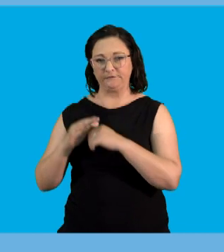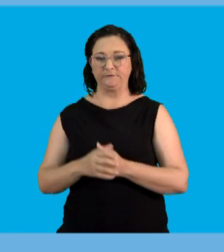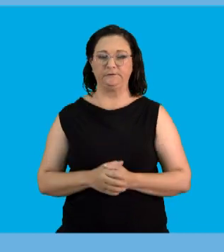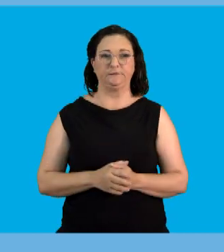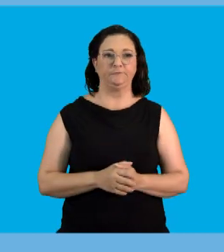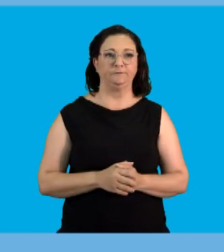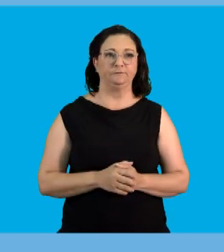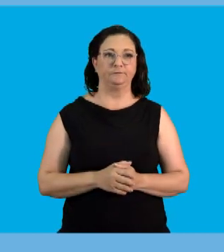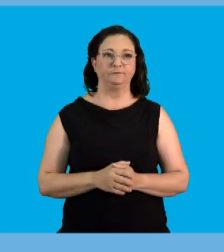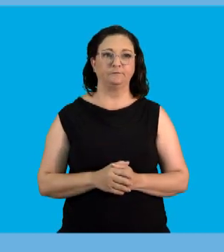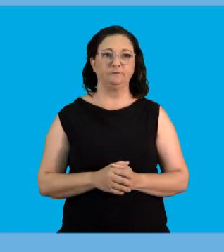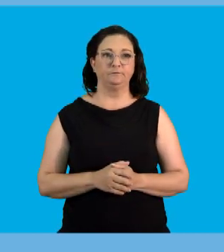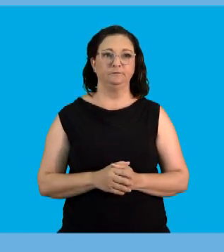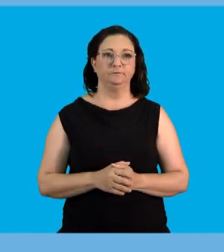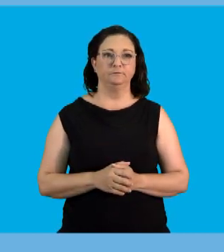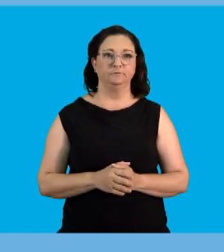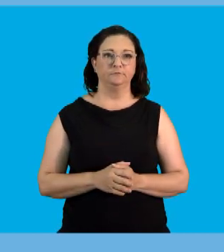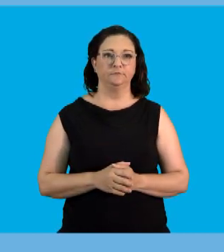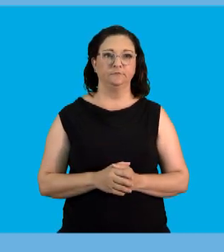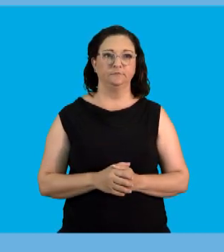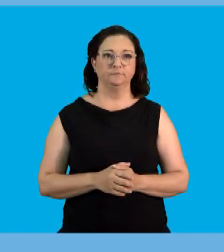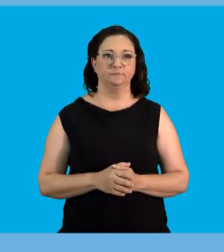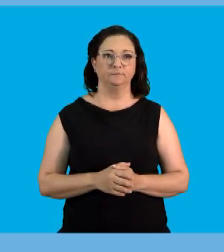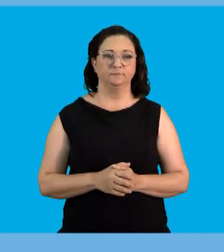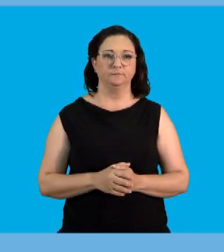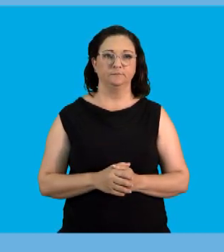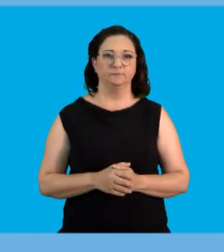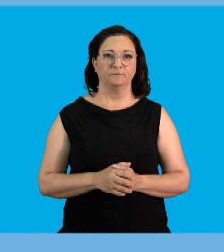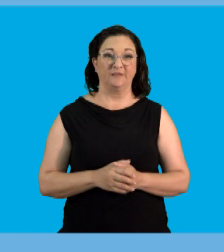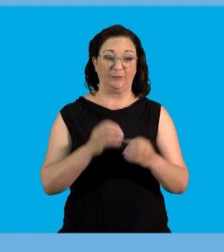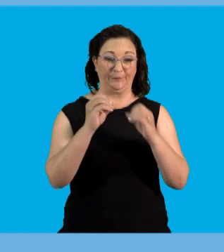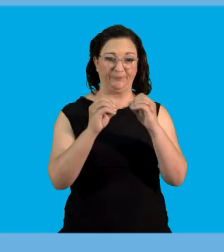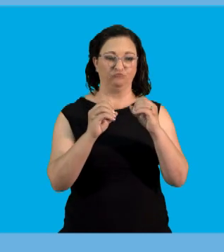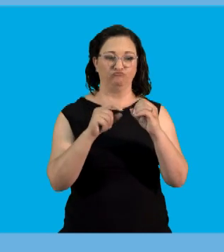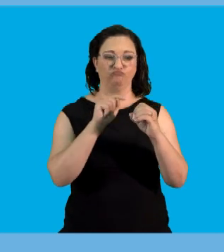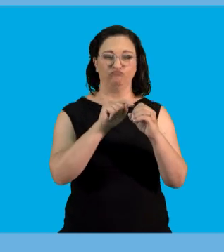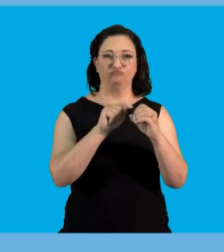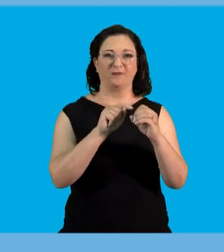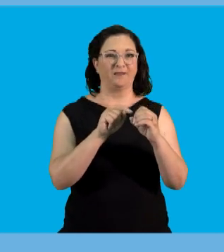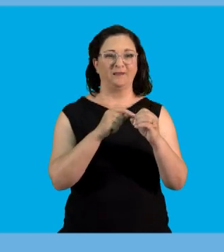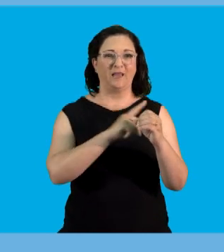Now, the cool gas, the particles there will have less energy.